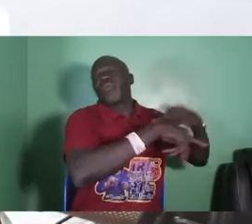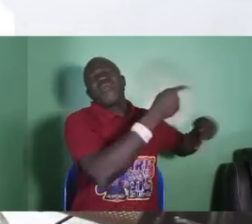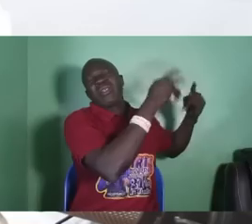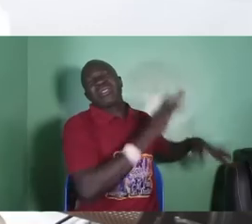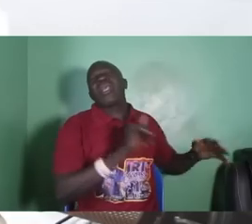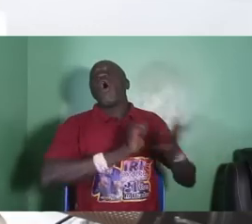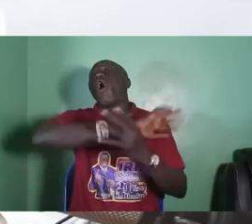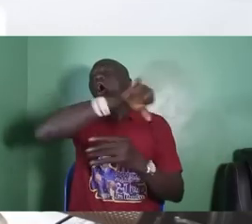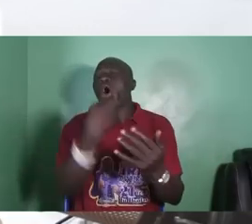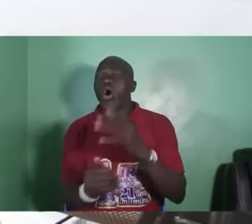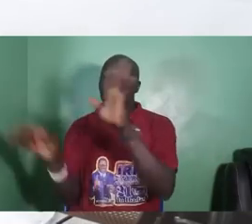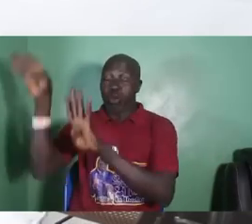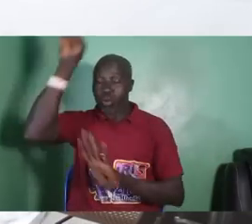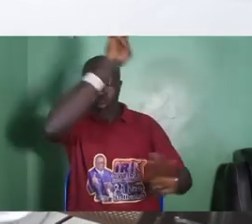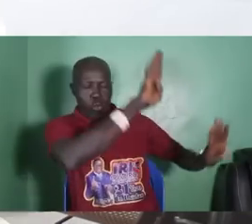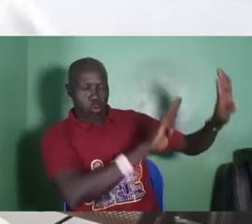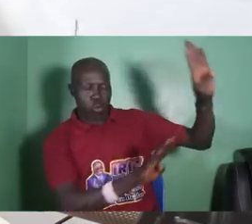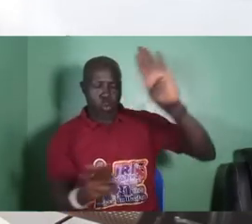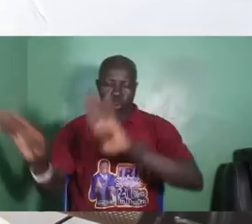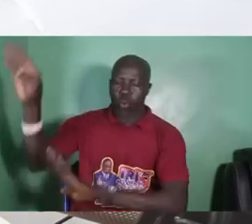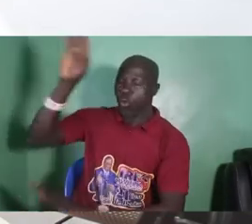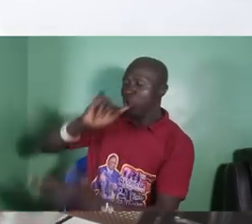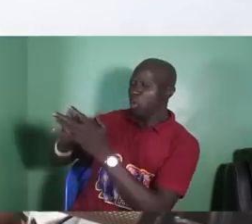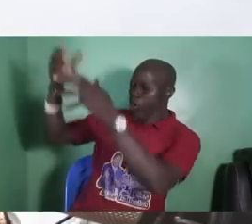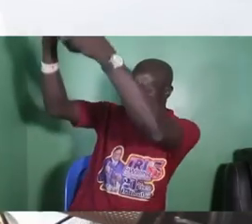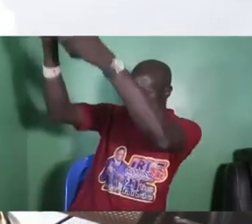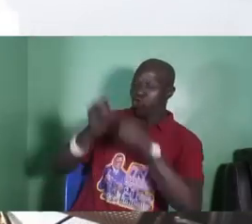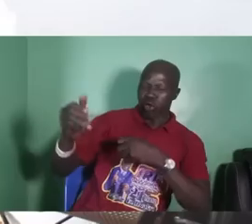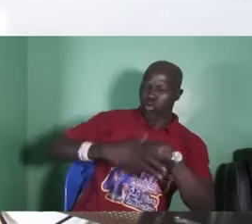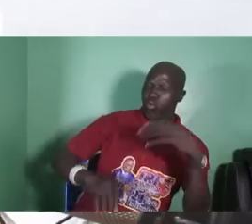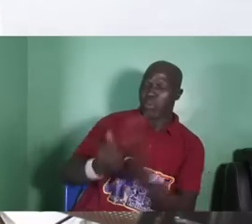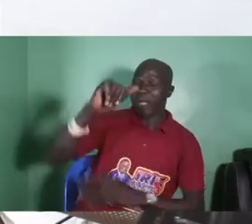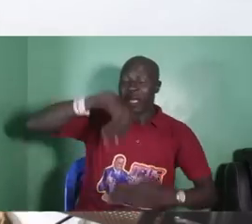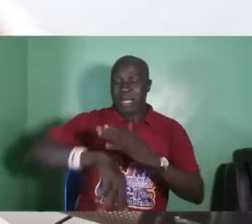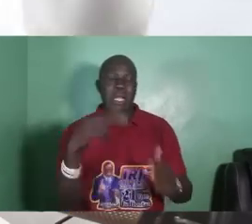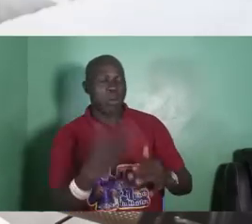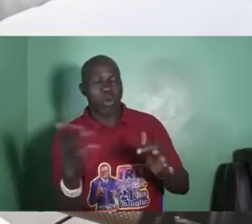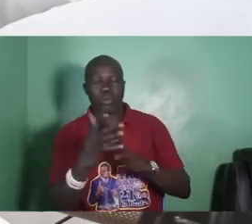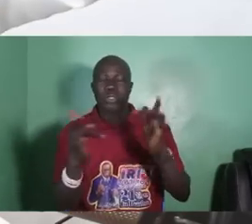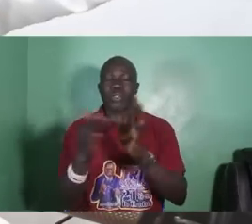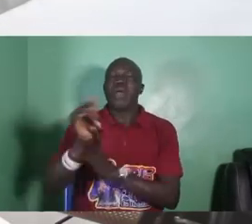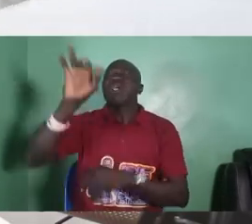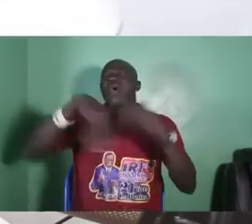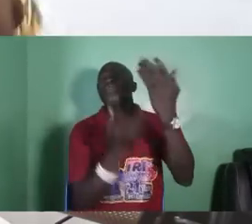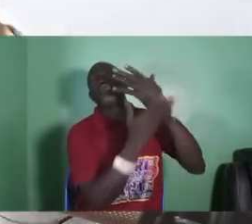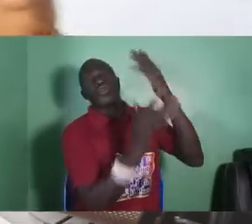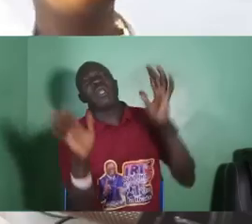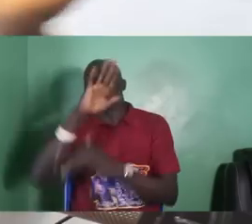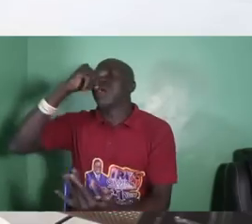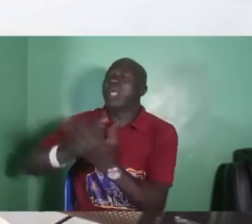as prophet. Every person that wants to fall in the name of